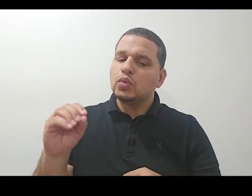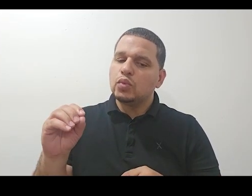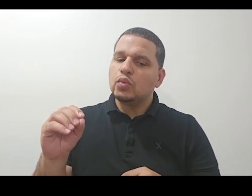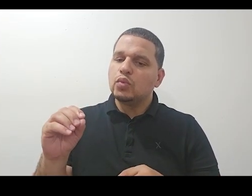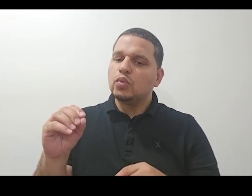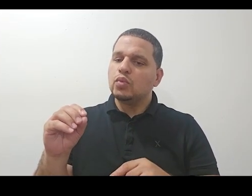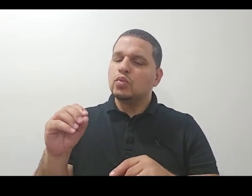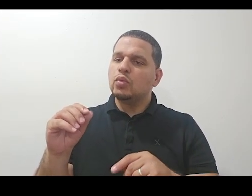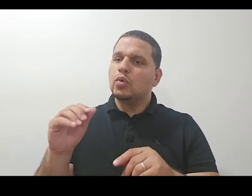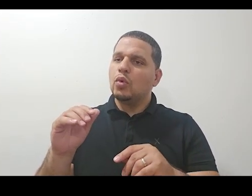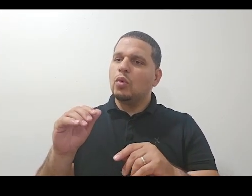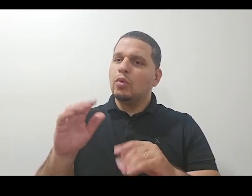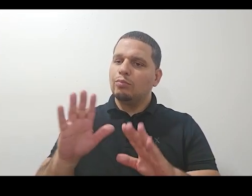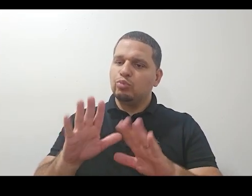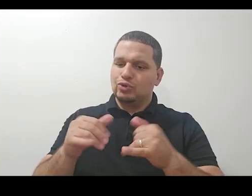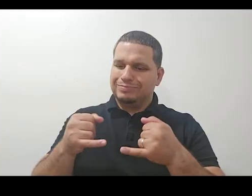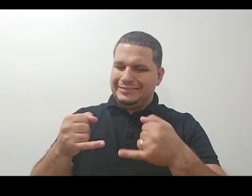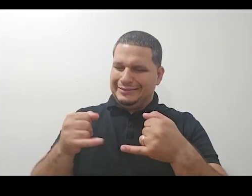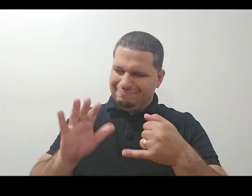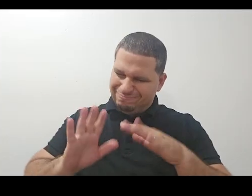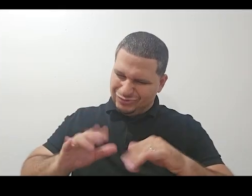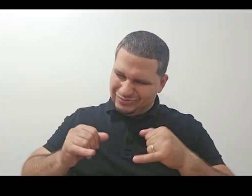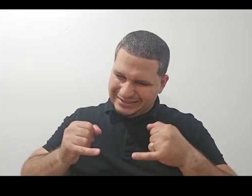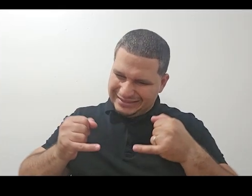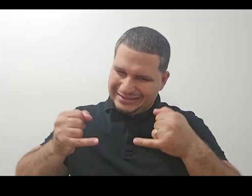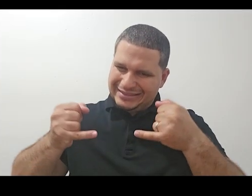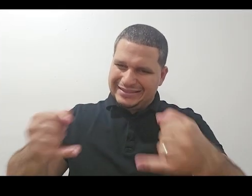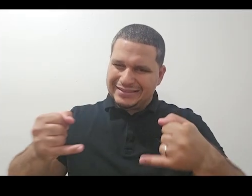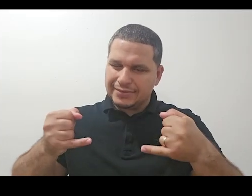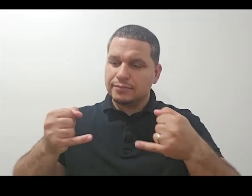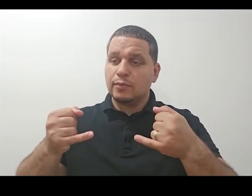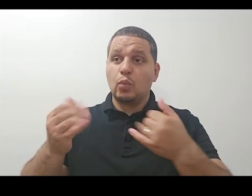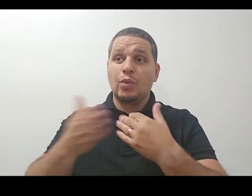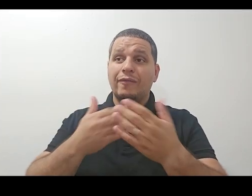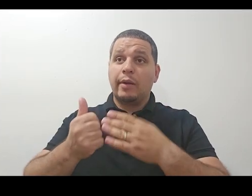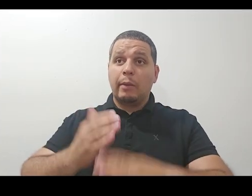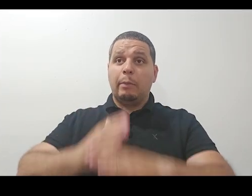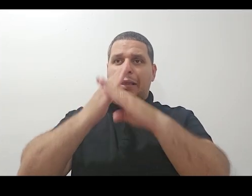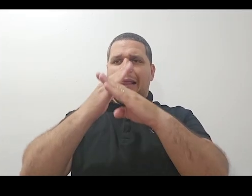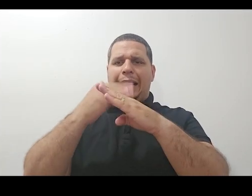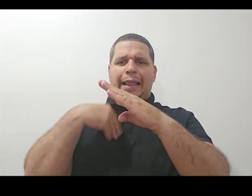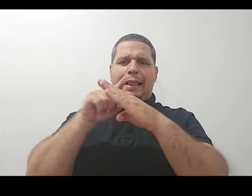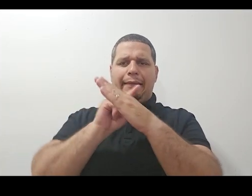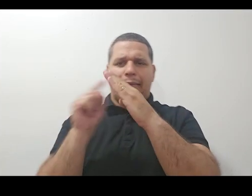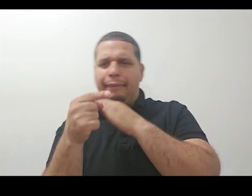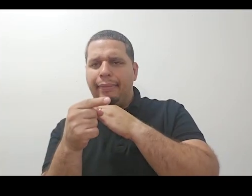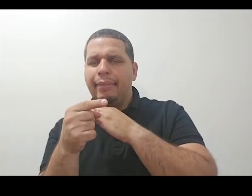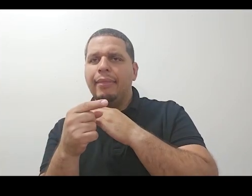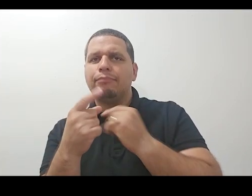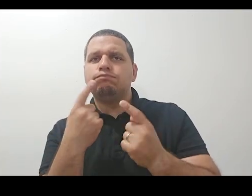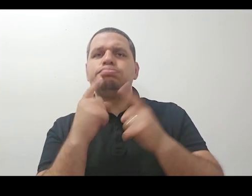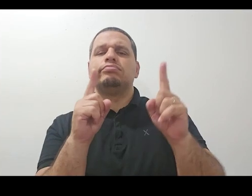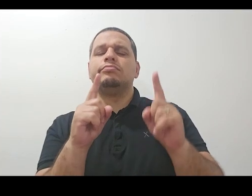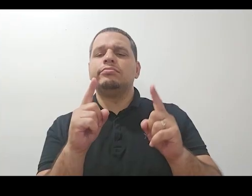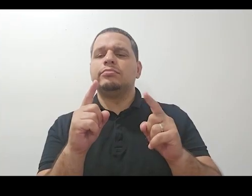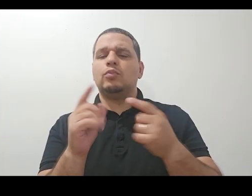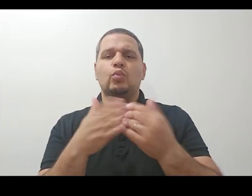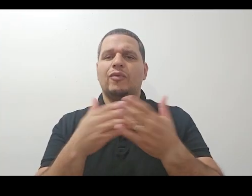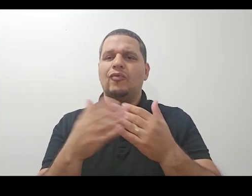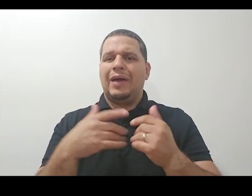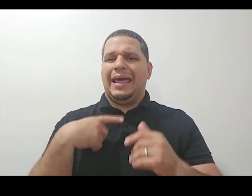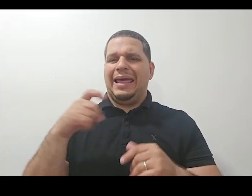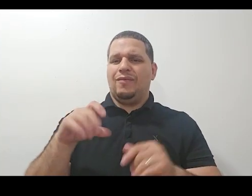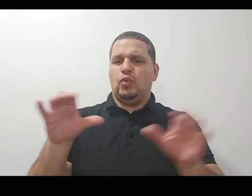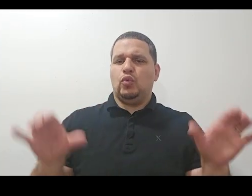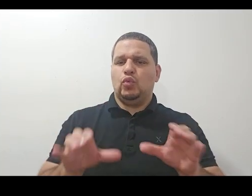to push boundaries and work around whatever barriers I need to in order to accomplish